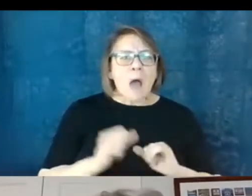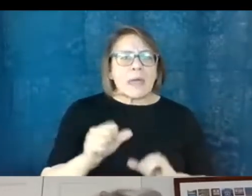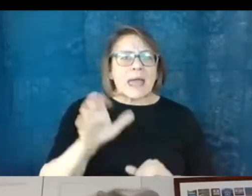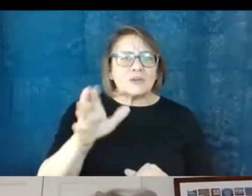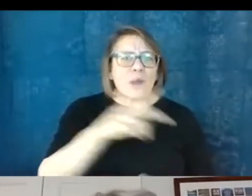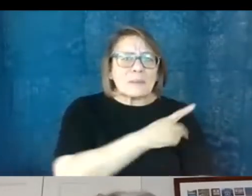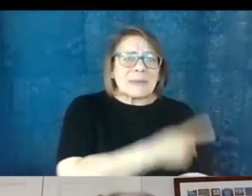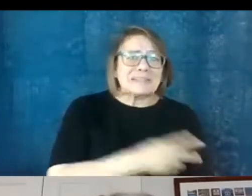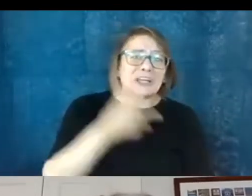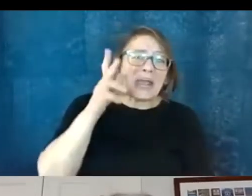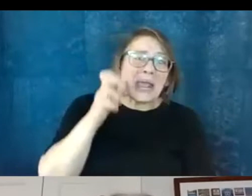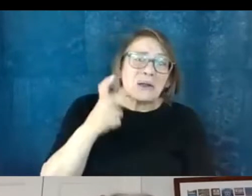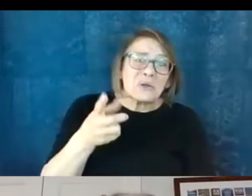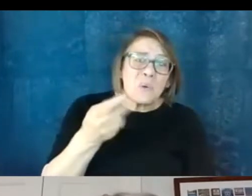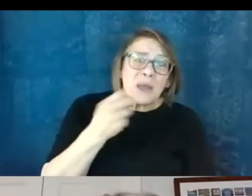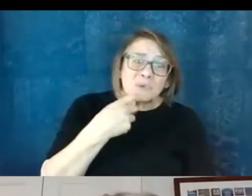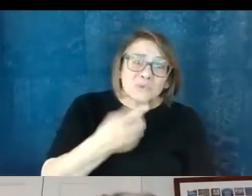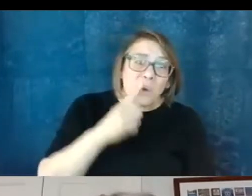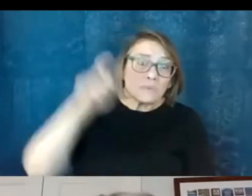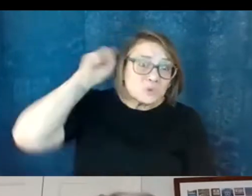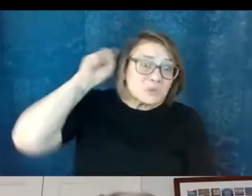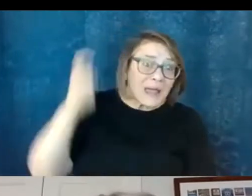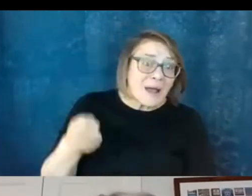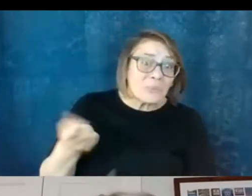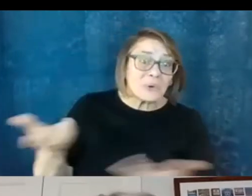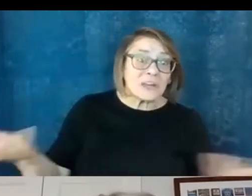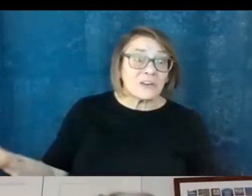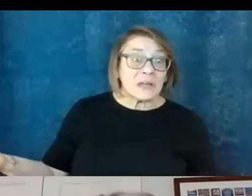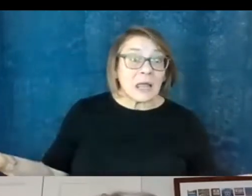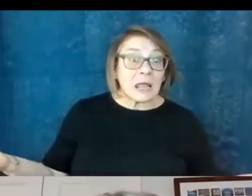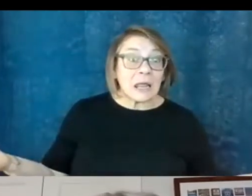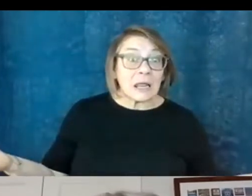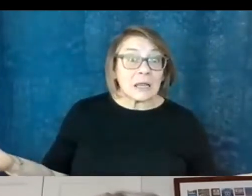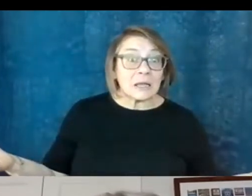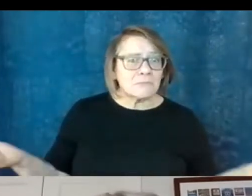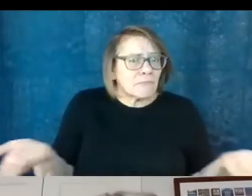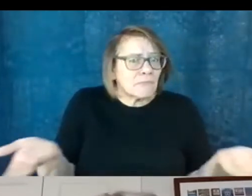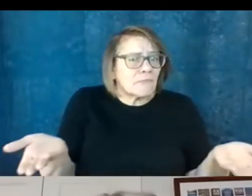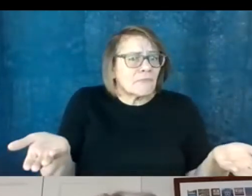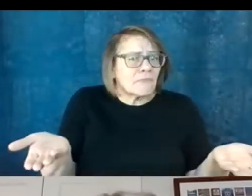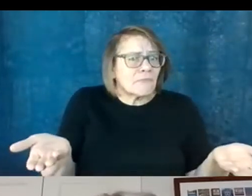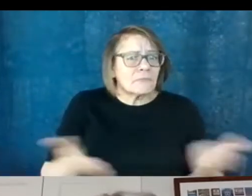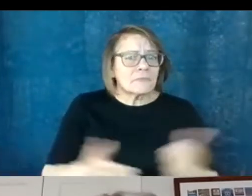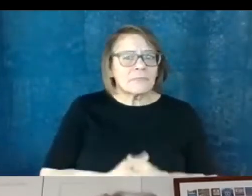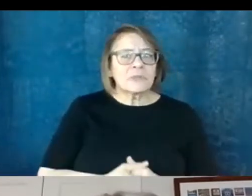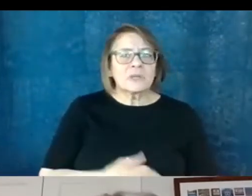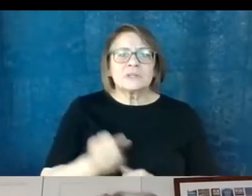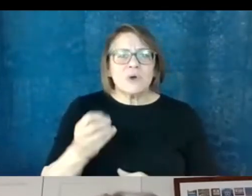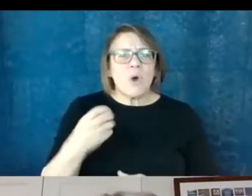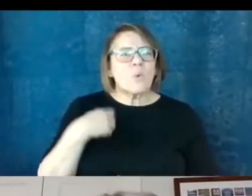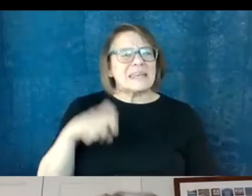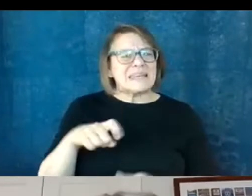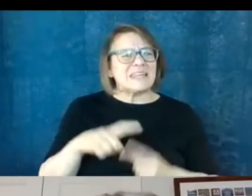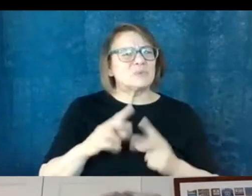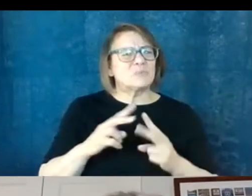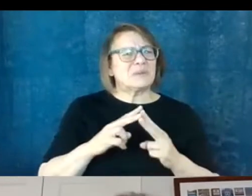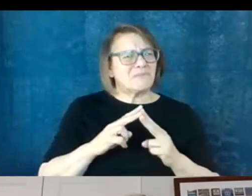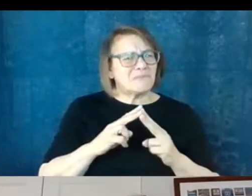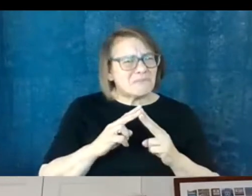and understand what you're saying when you're having them take out their hearing device? So we need to be